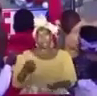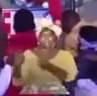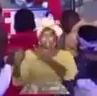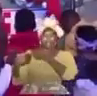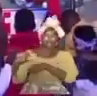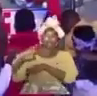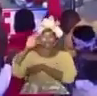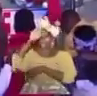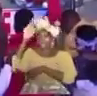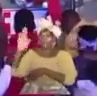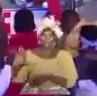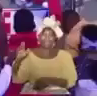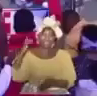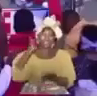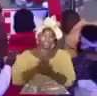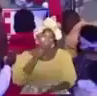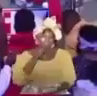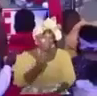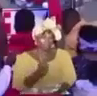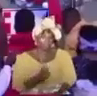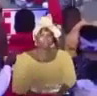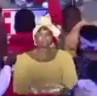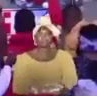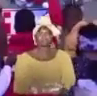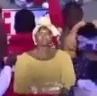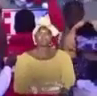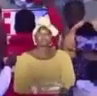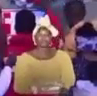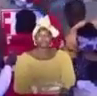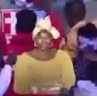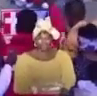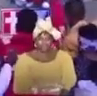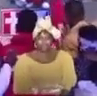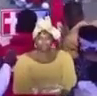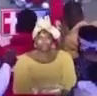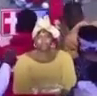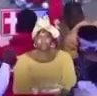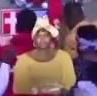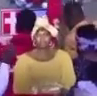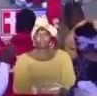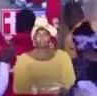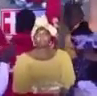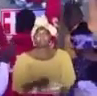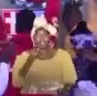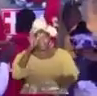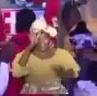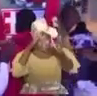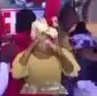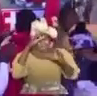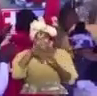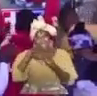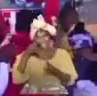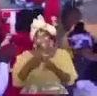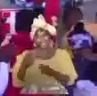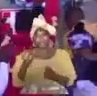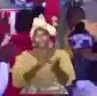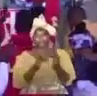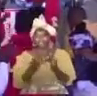never. Amen. Keep those beautiful hands lifted and let me pray for you. Father, in the name of Jesus,